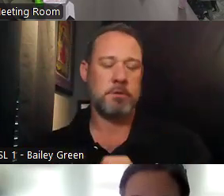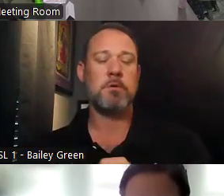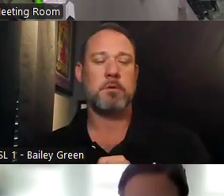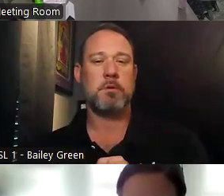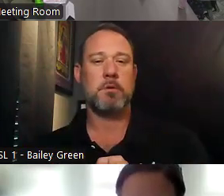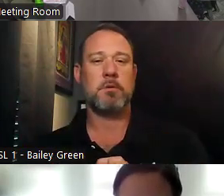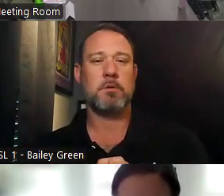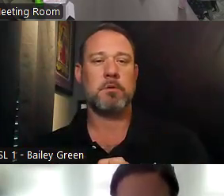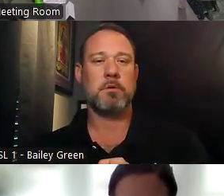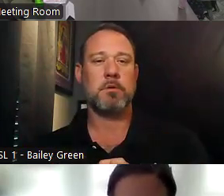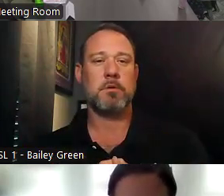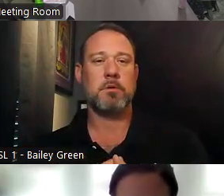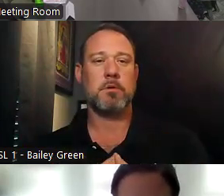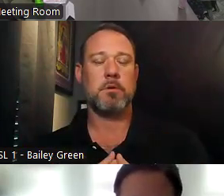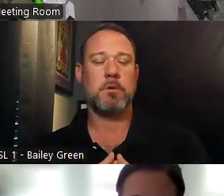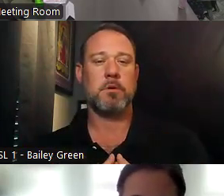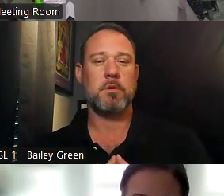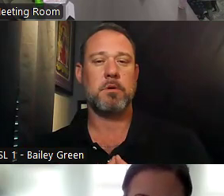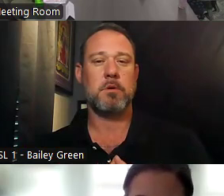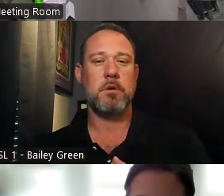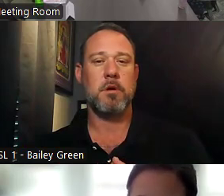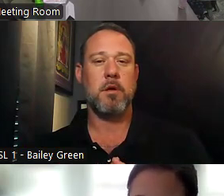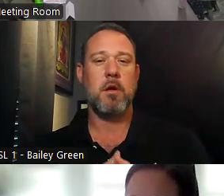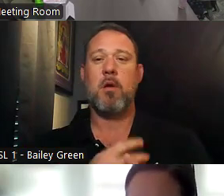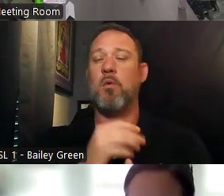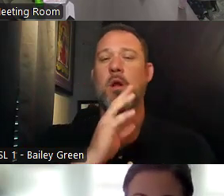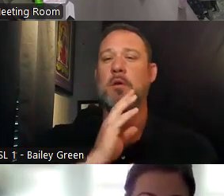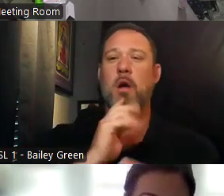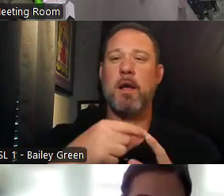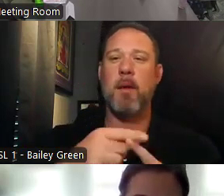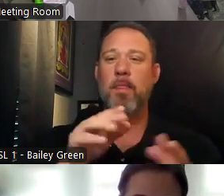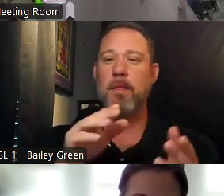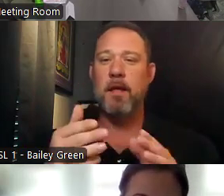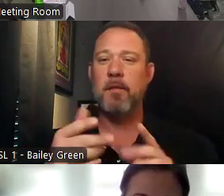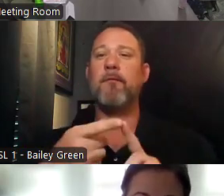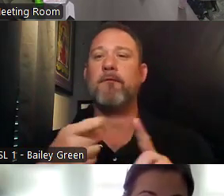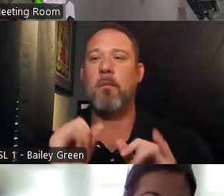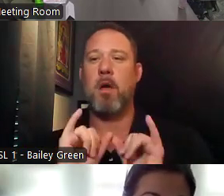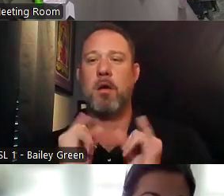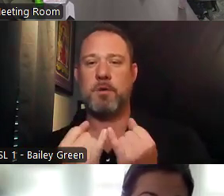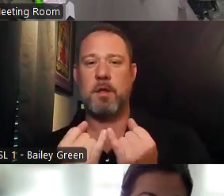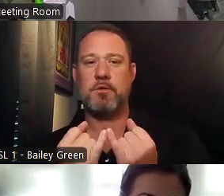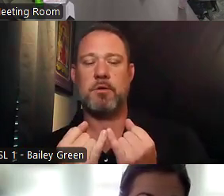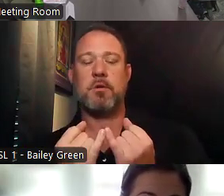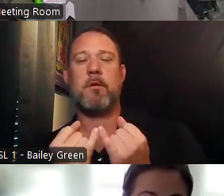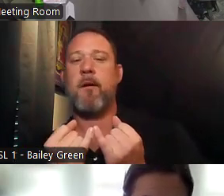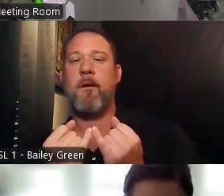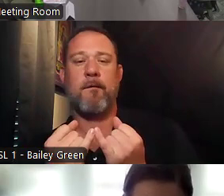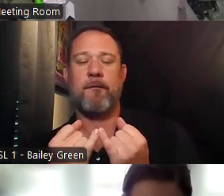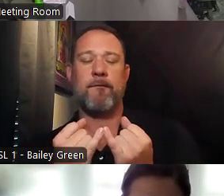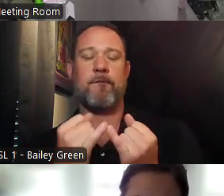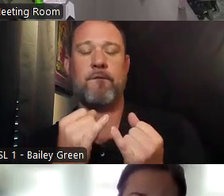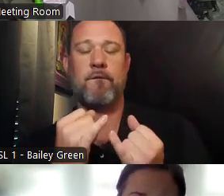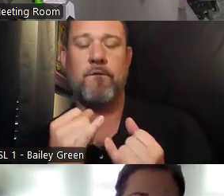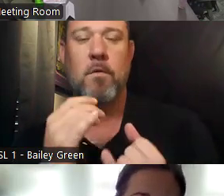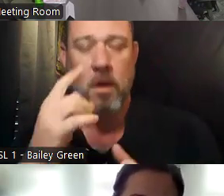we're not actually talking about the death that may ensue from isolation or from cognitive impairment.